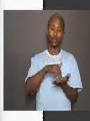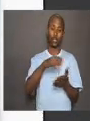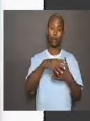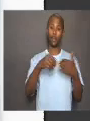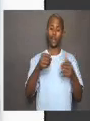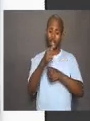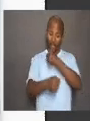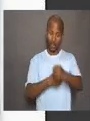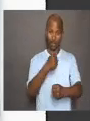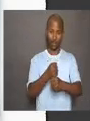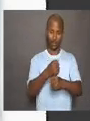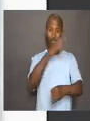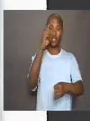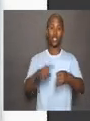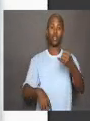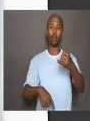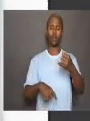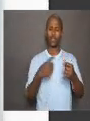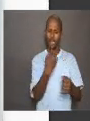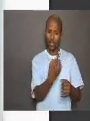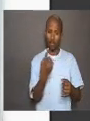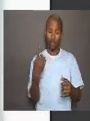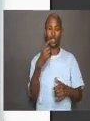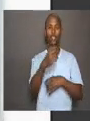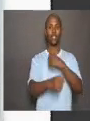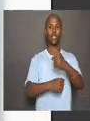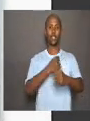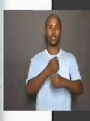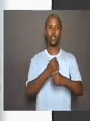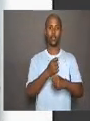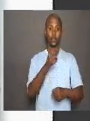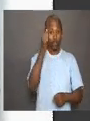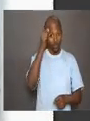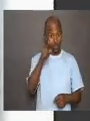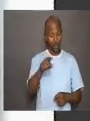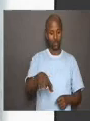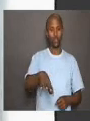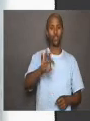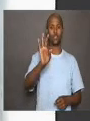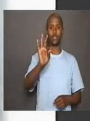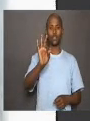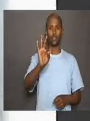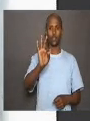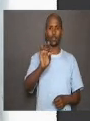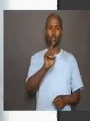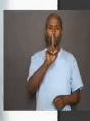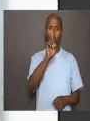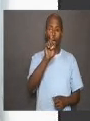At the end of every year, he gets a pay raise of